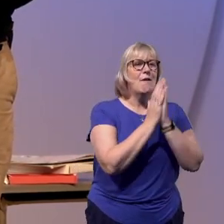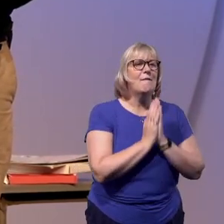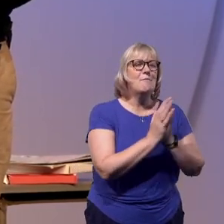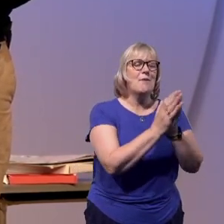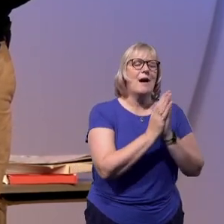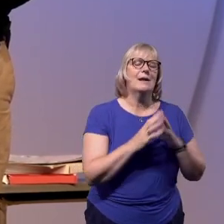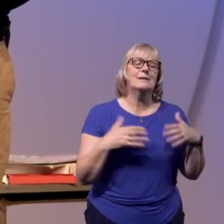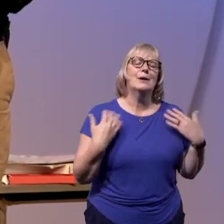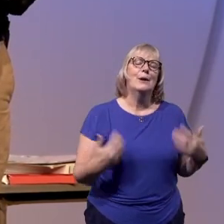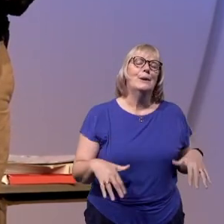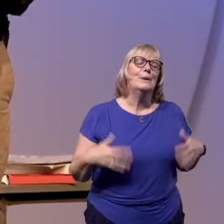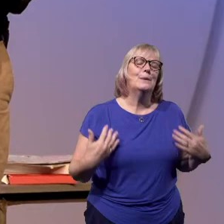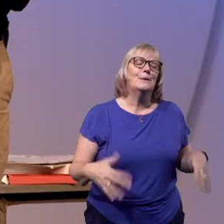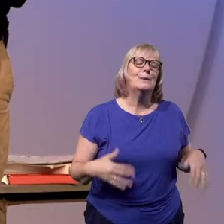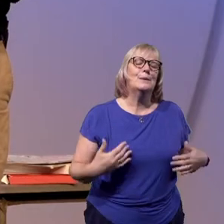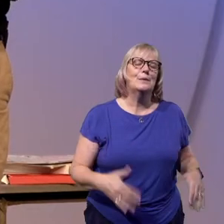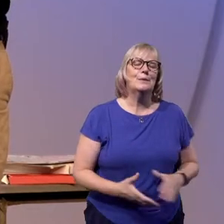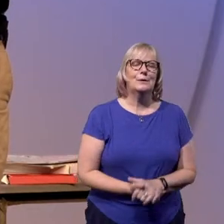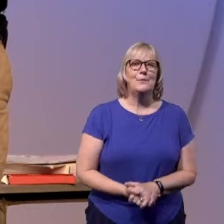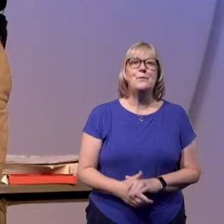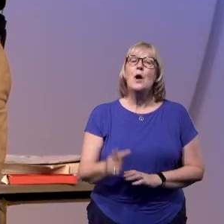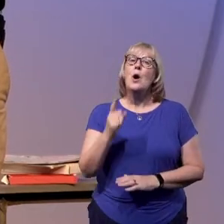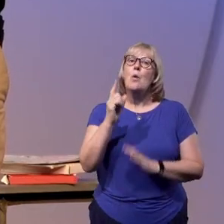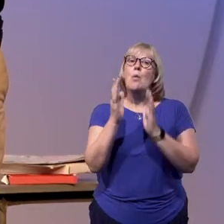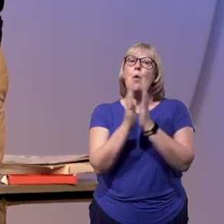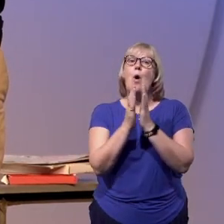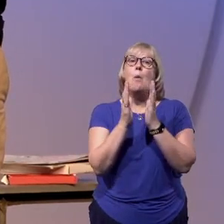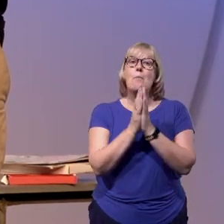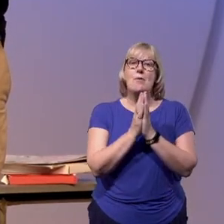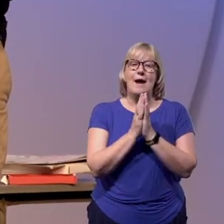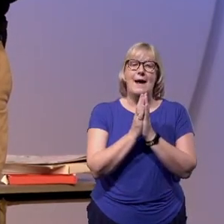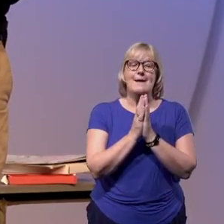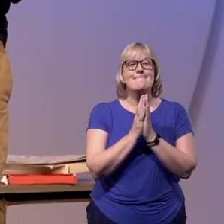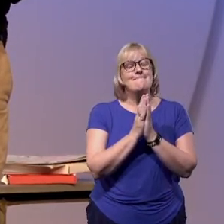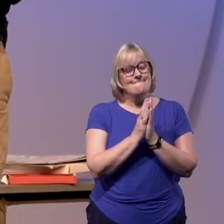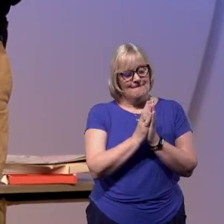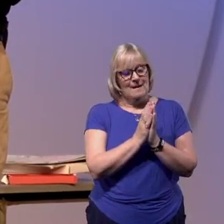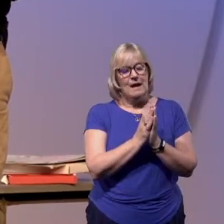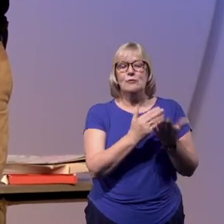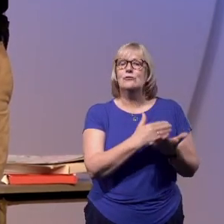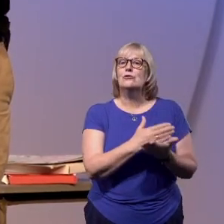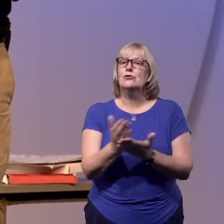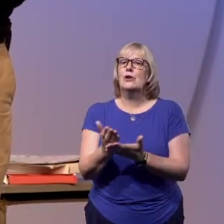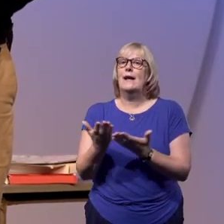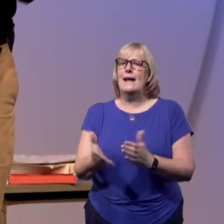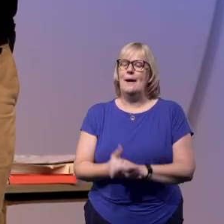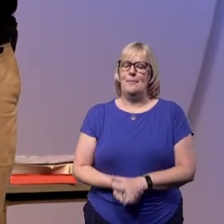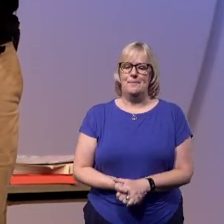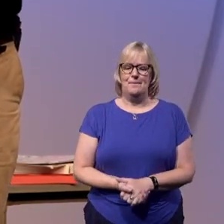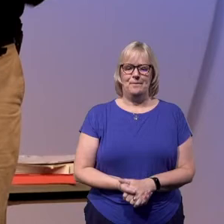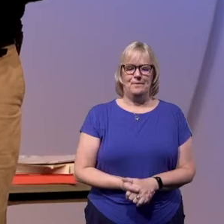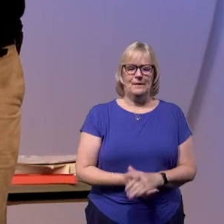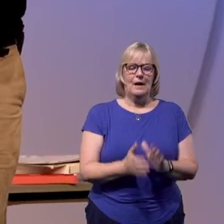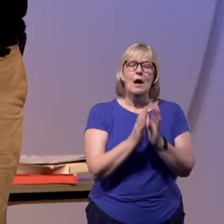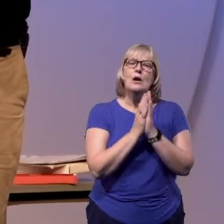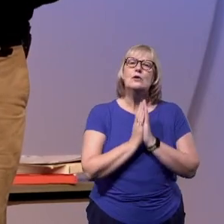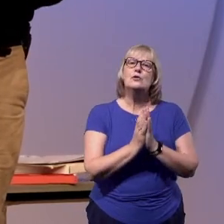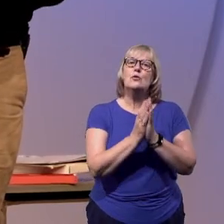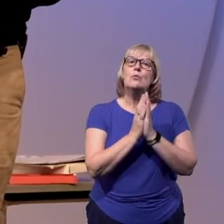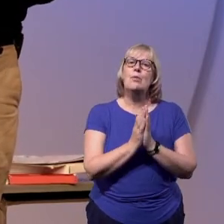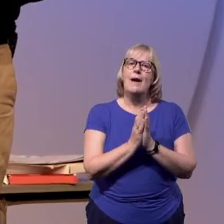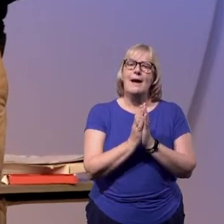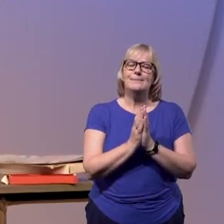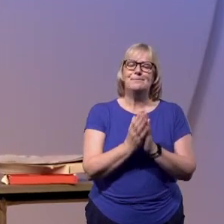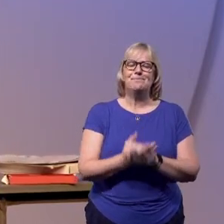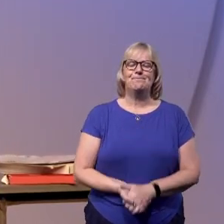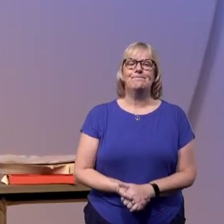you one of the prayers that I love so much. The Puritans knew this stuff, you know. This is divine mercies in this book. Let me commend it to you, but let me